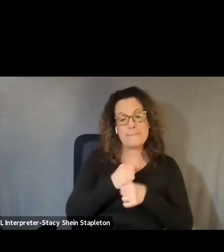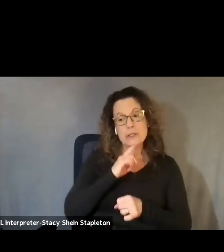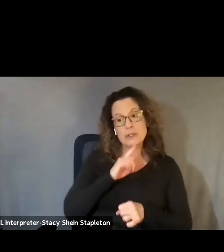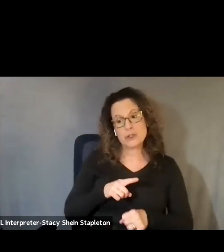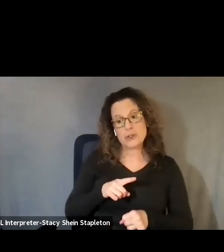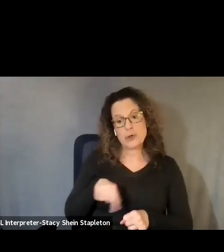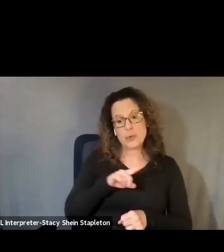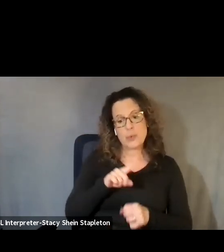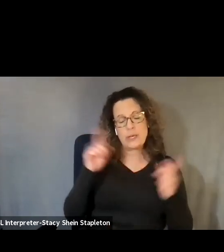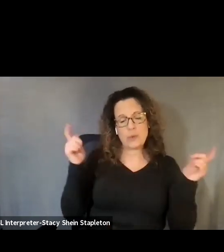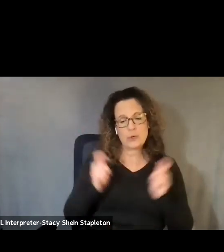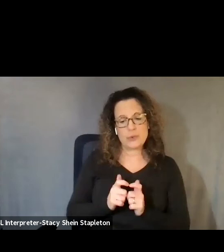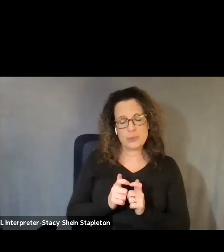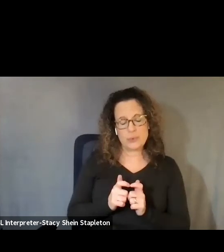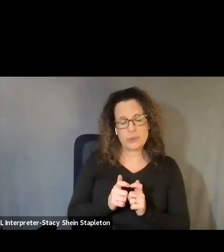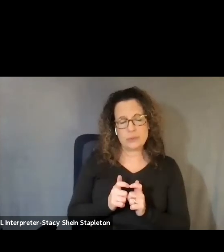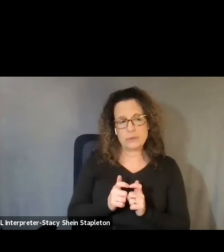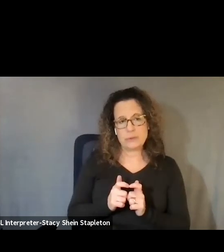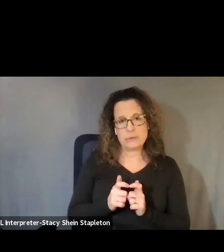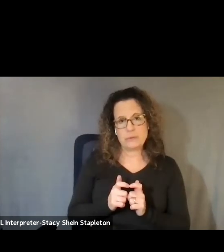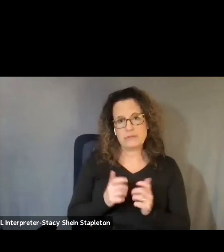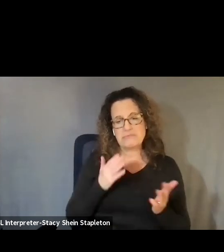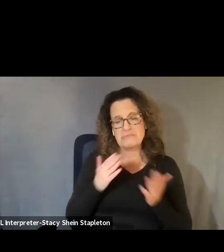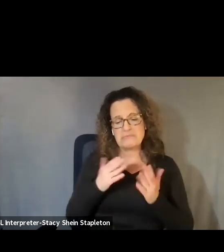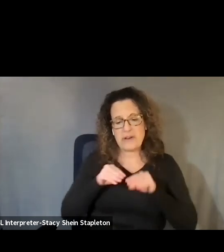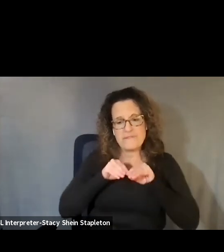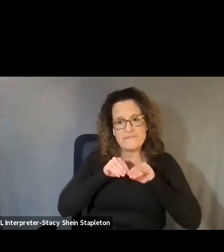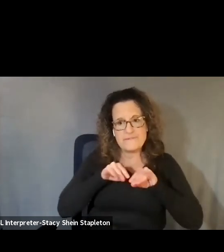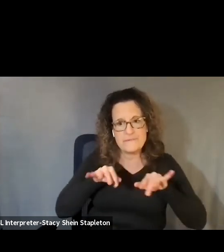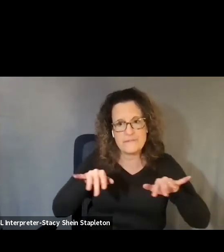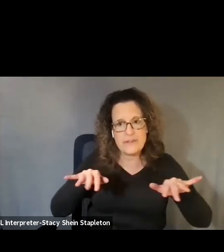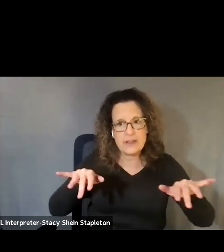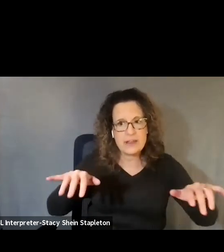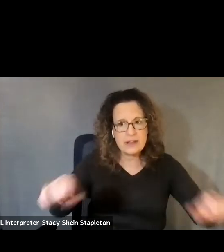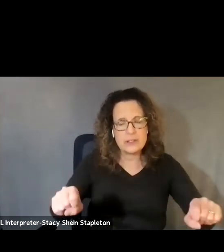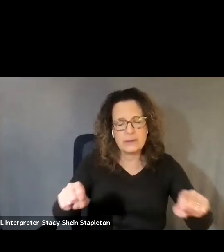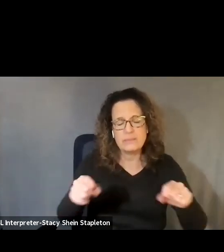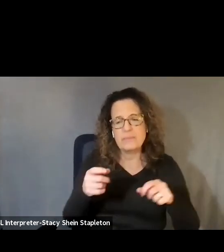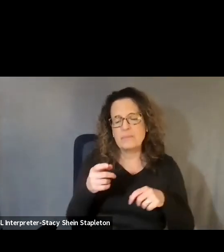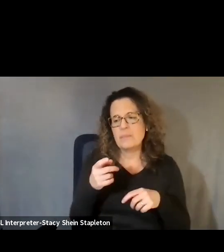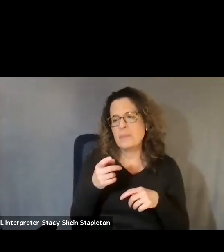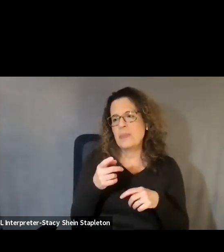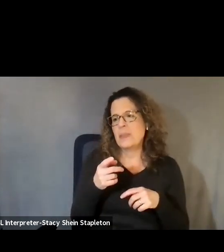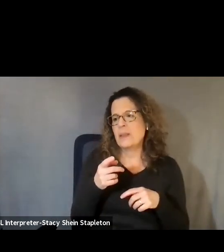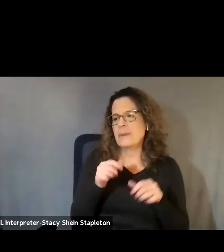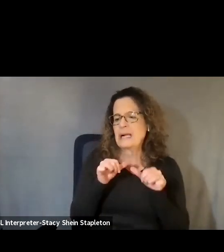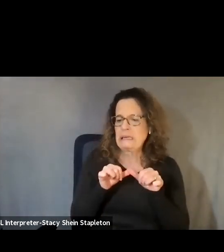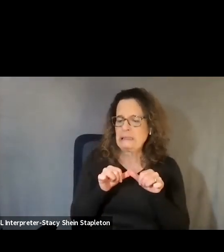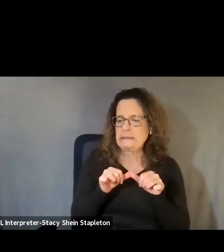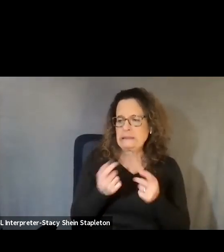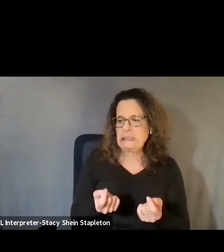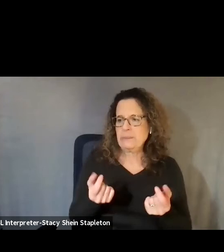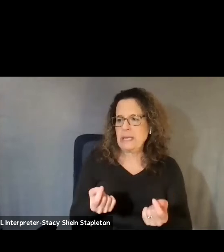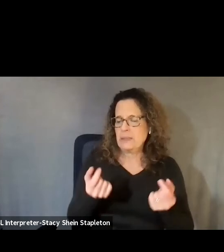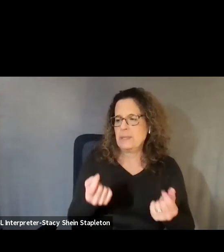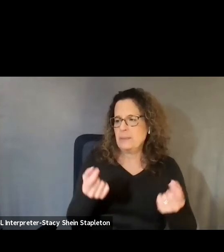that we reduce the likelihood of an invasion, if not even just constantly try to eliminate it,